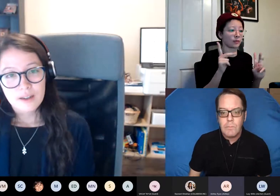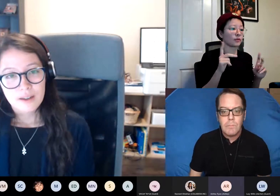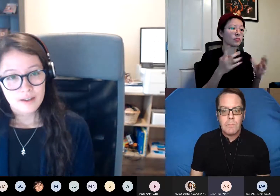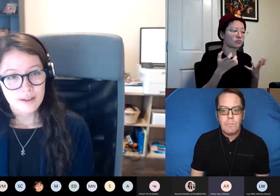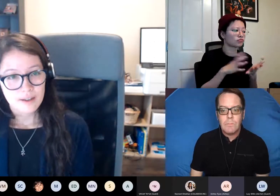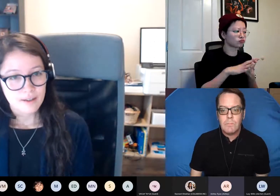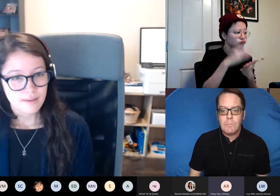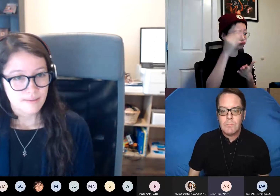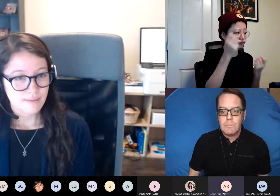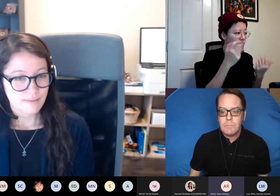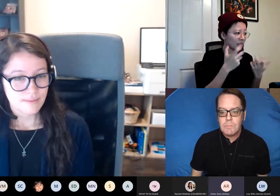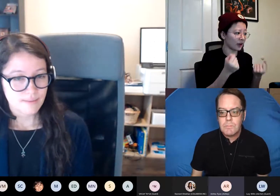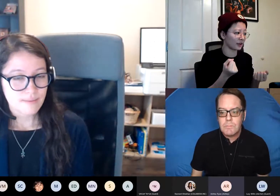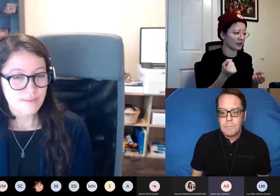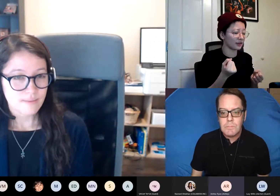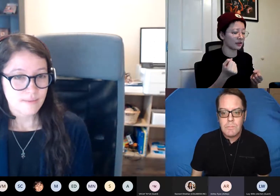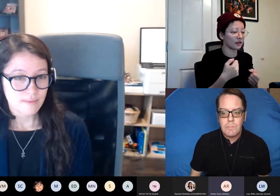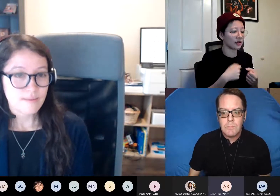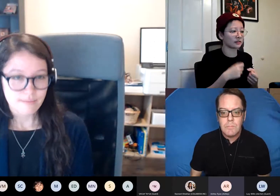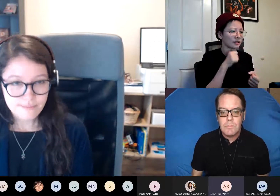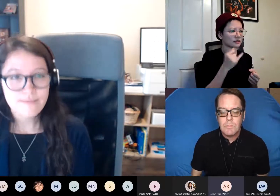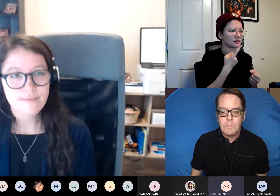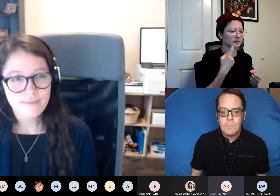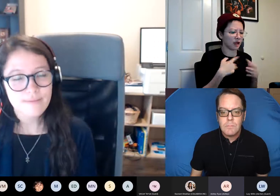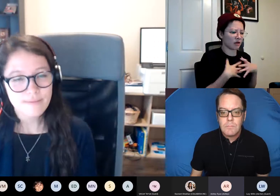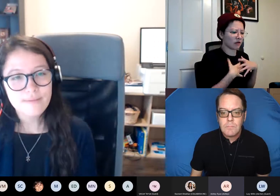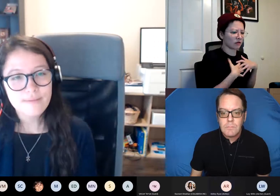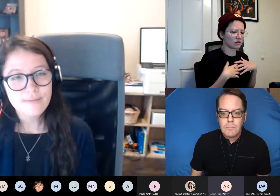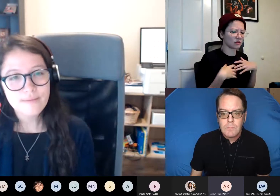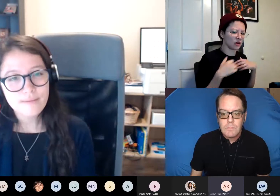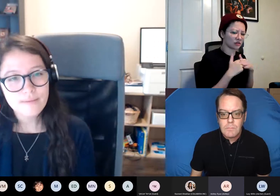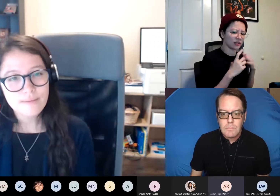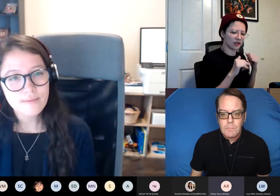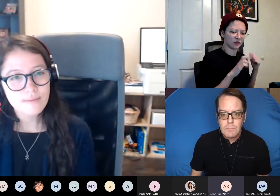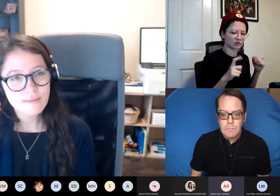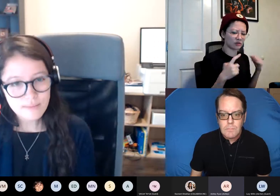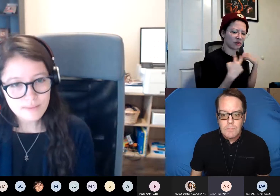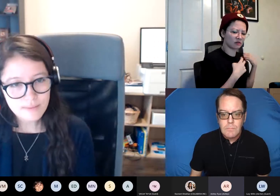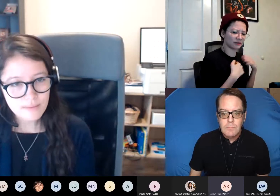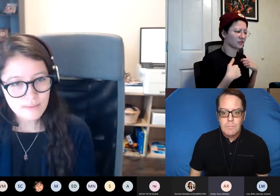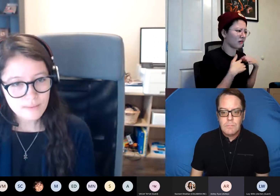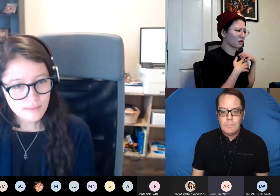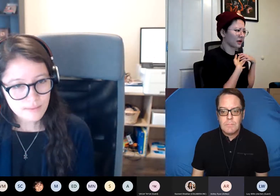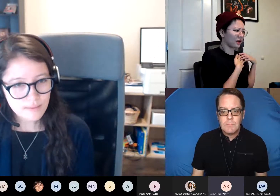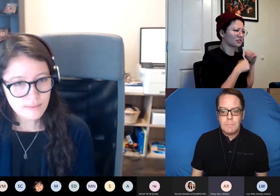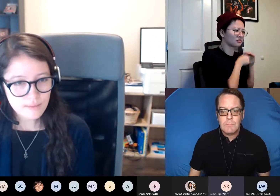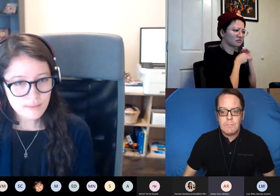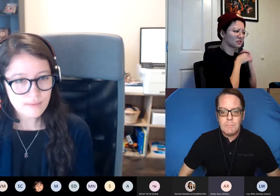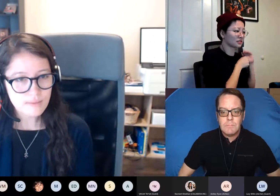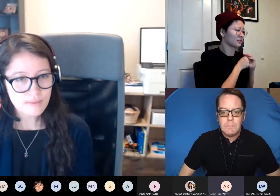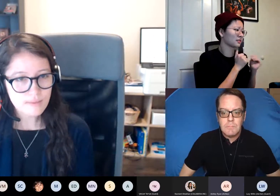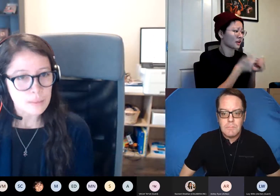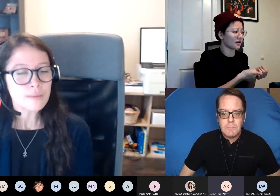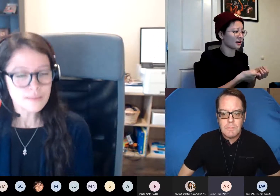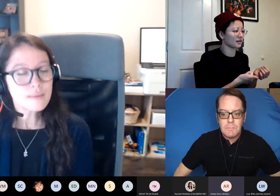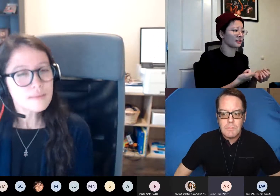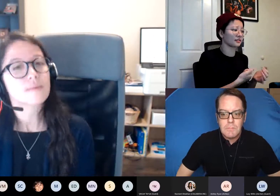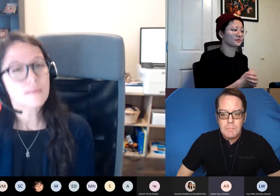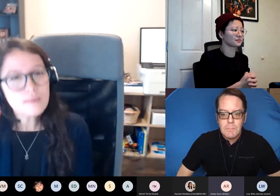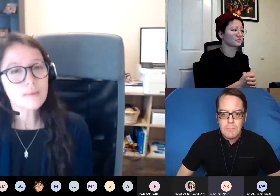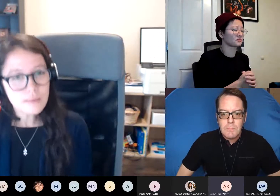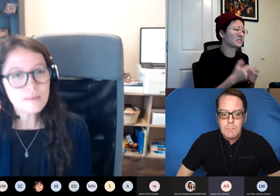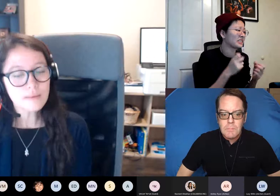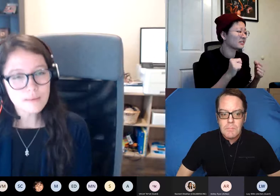always welcome of people learning sign. It's not something that we gatekeep or hold within the